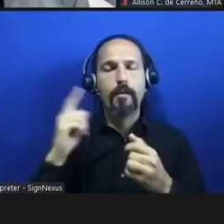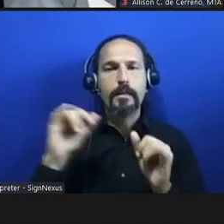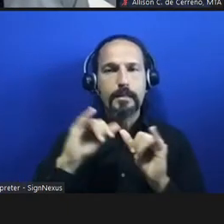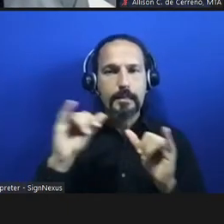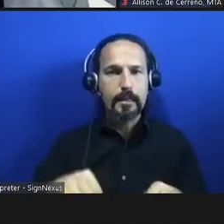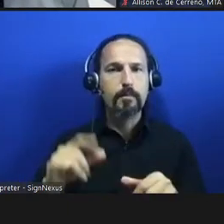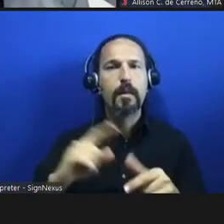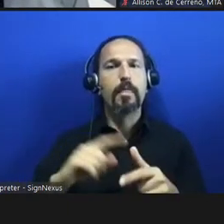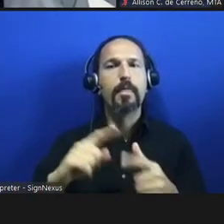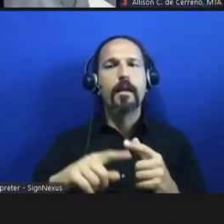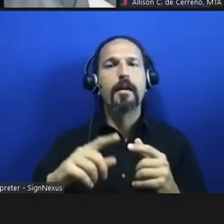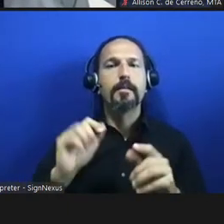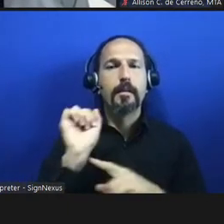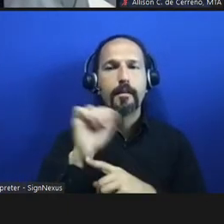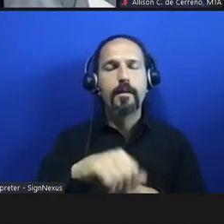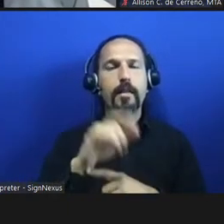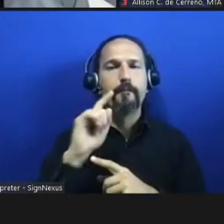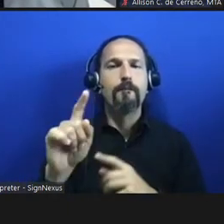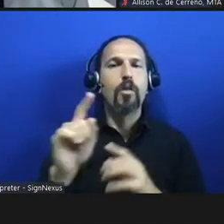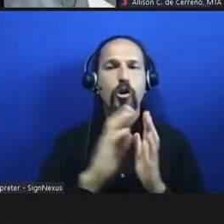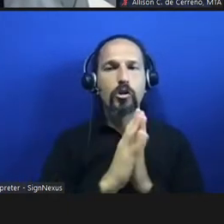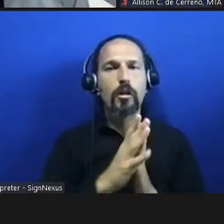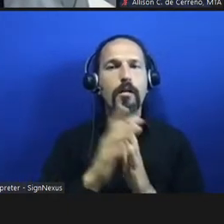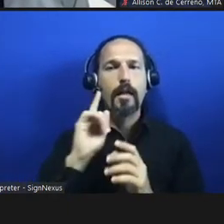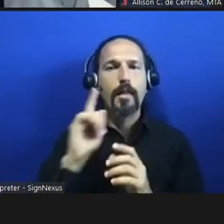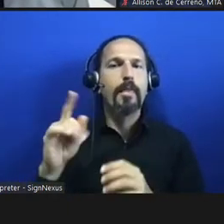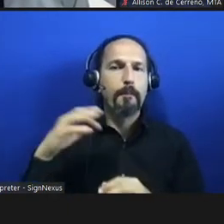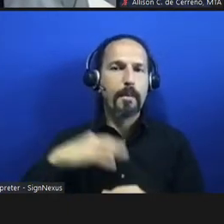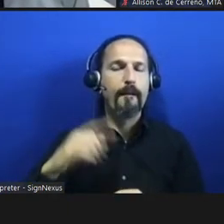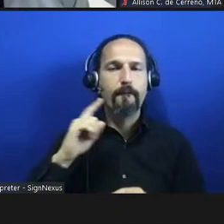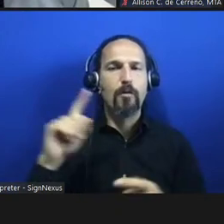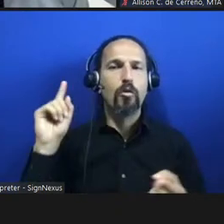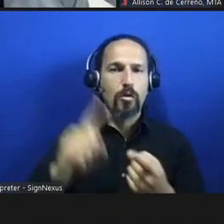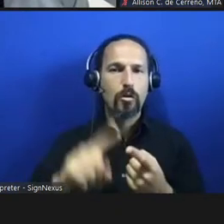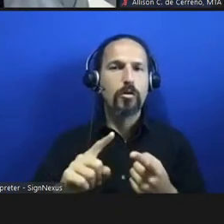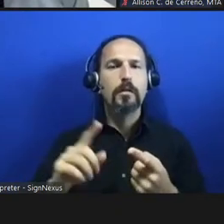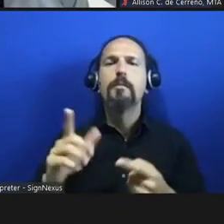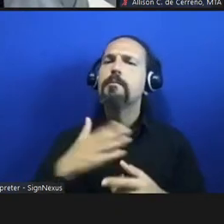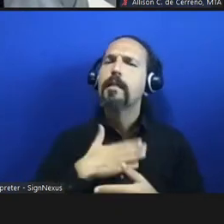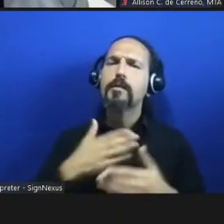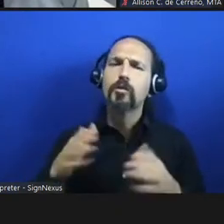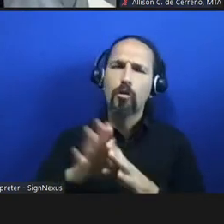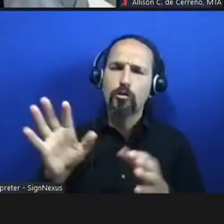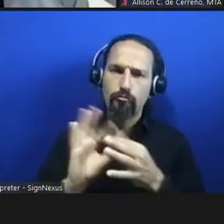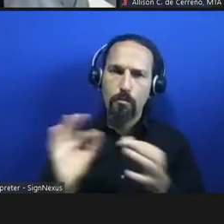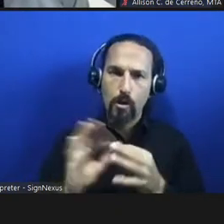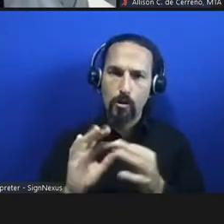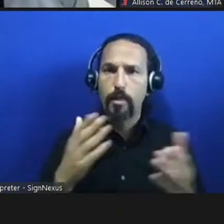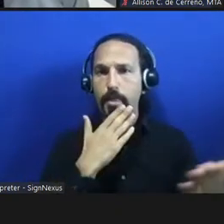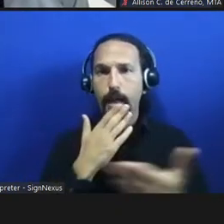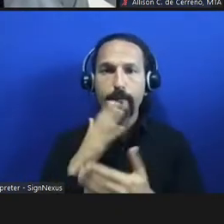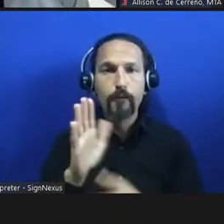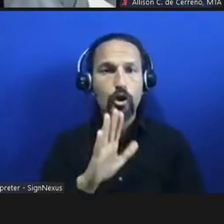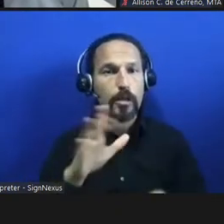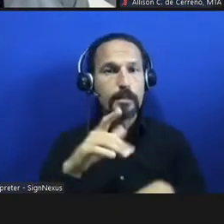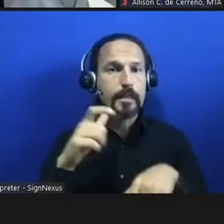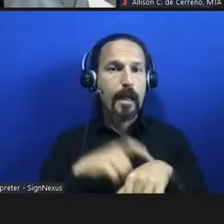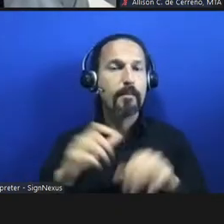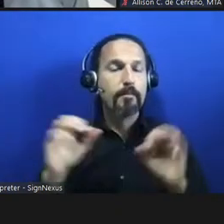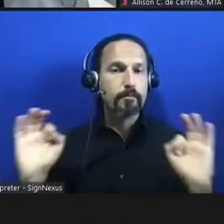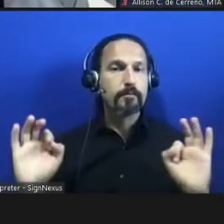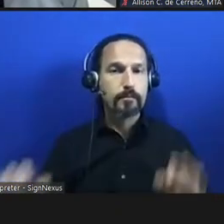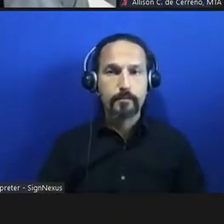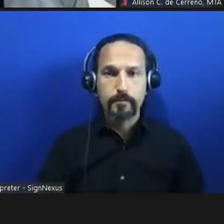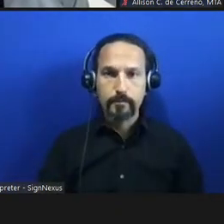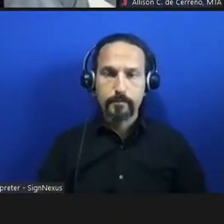ultimately defeating the goal of reducing congestion and its collateral benefits of reducing include your remarks thank you for your time